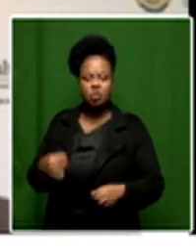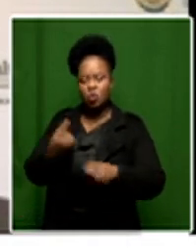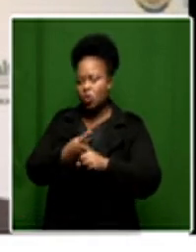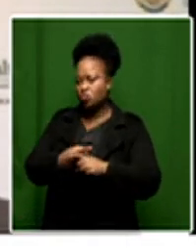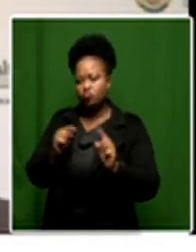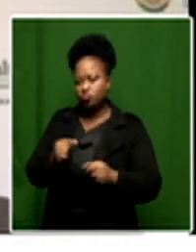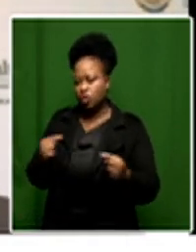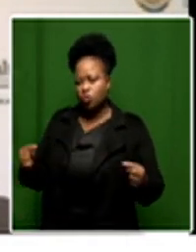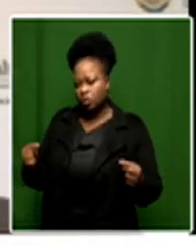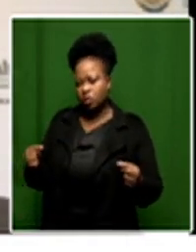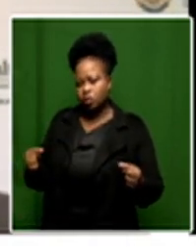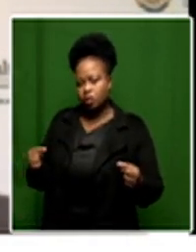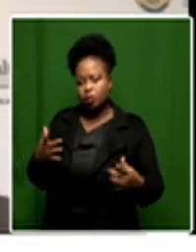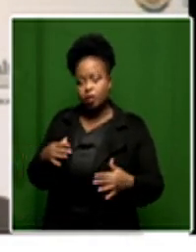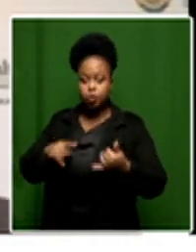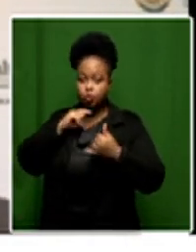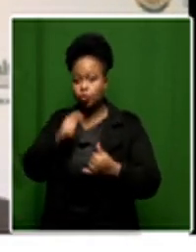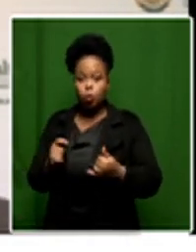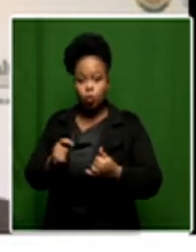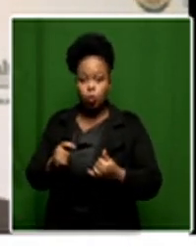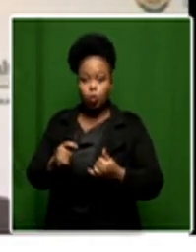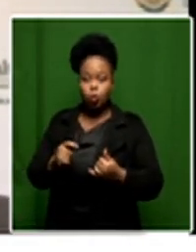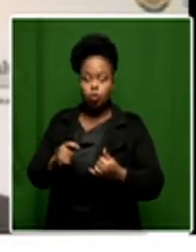it being live enough